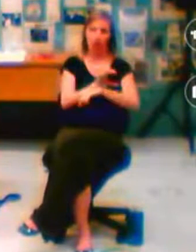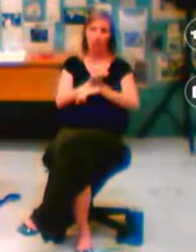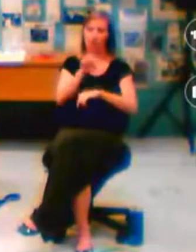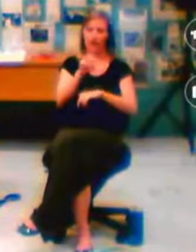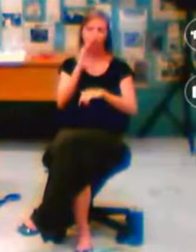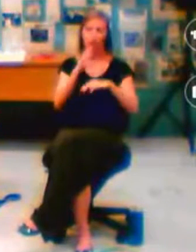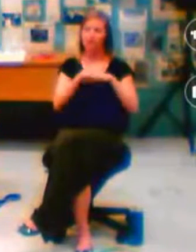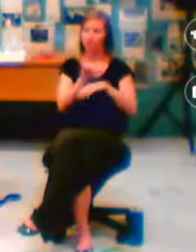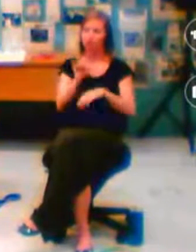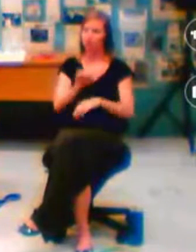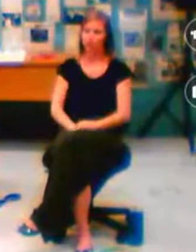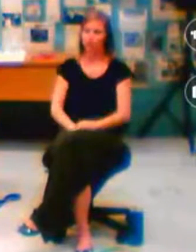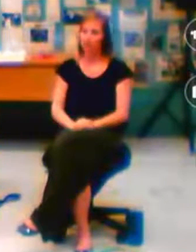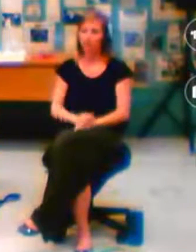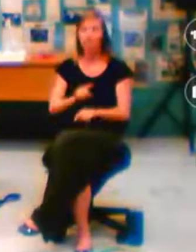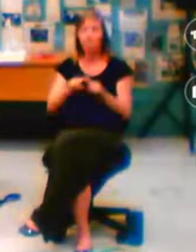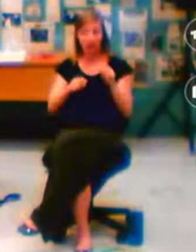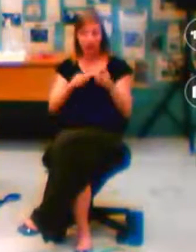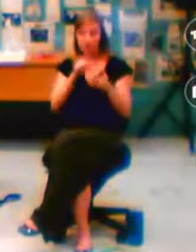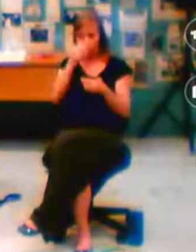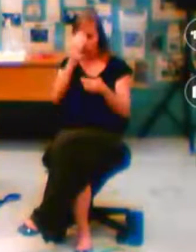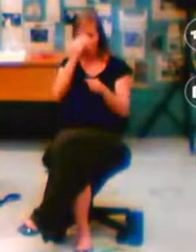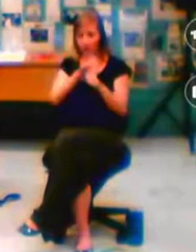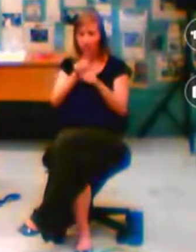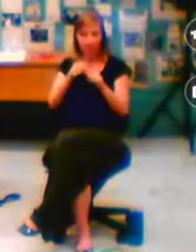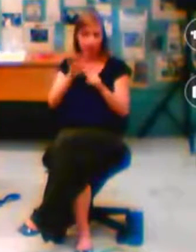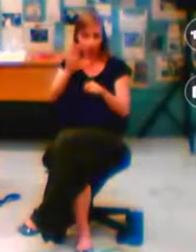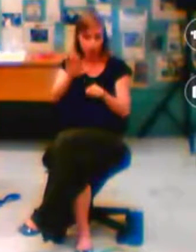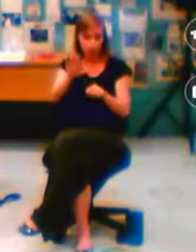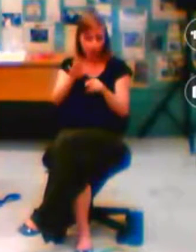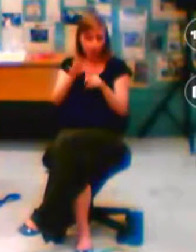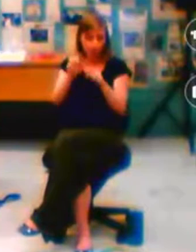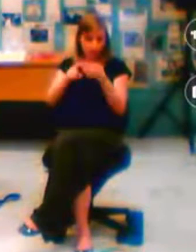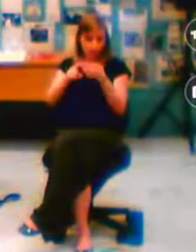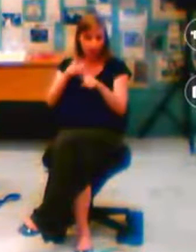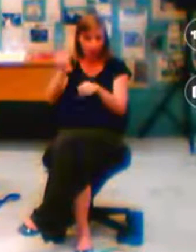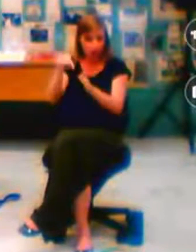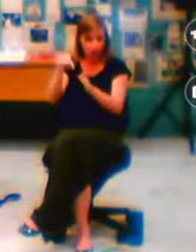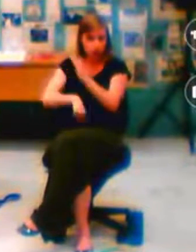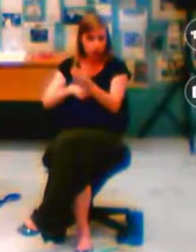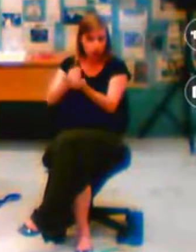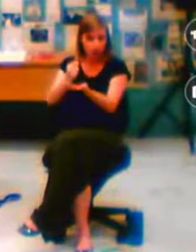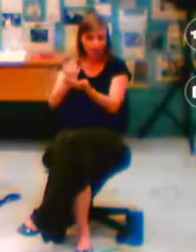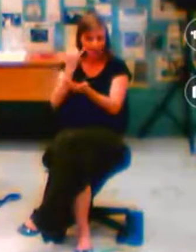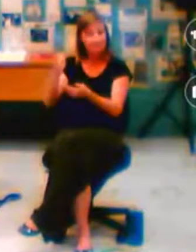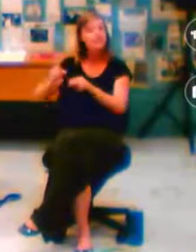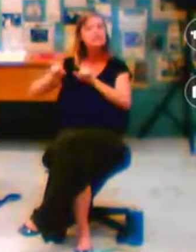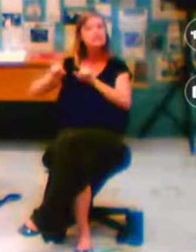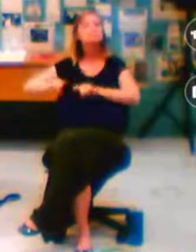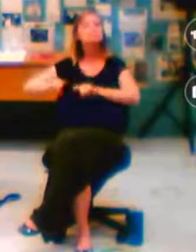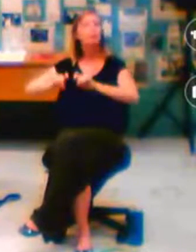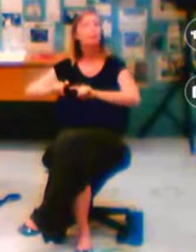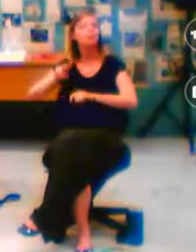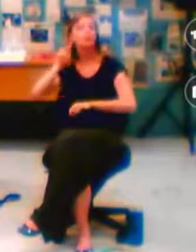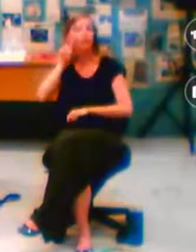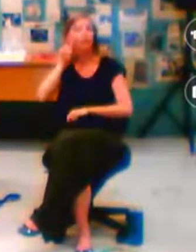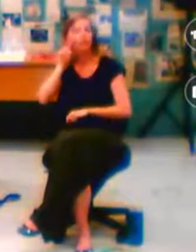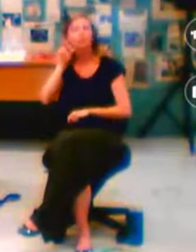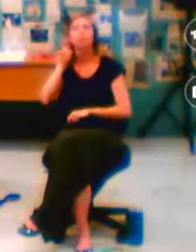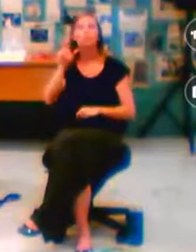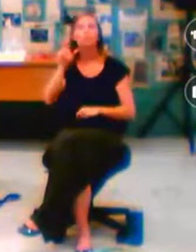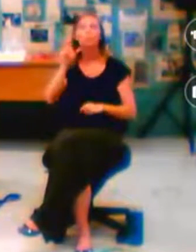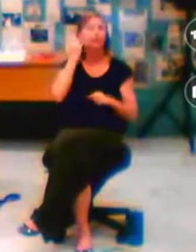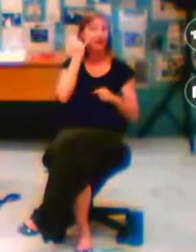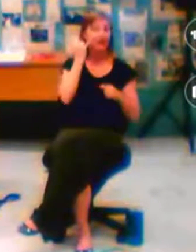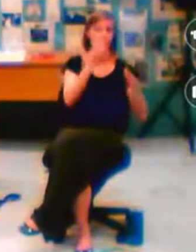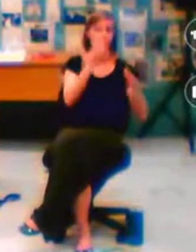herbal medications, and pretty much private insurance doesn't cover those things. And so I would not expect Colorado Care to